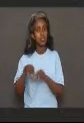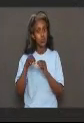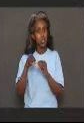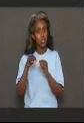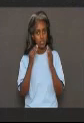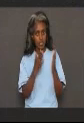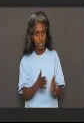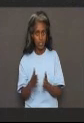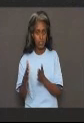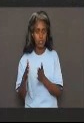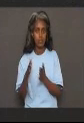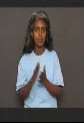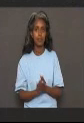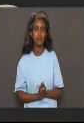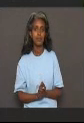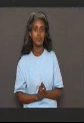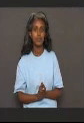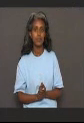Students, let's get ready.